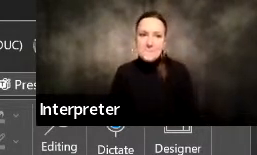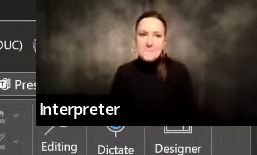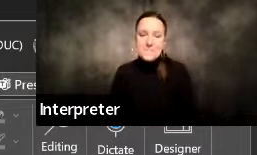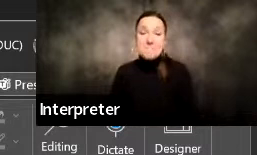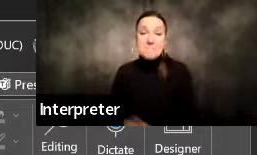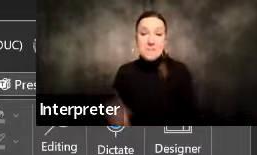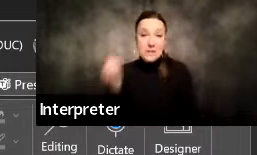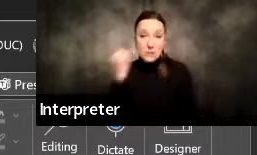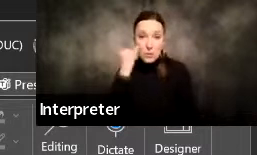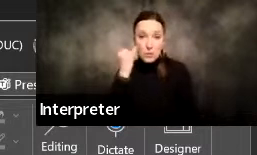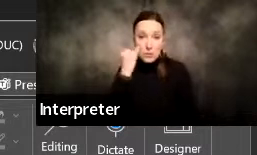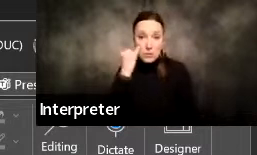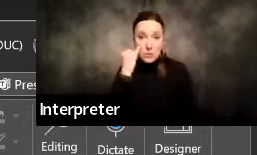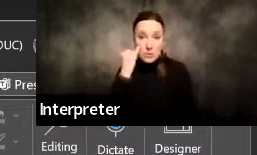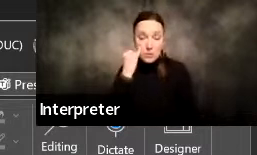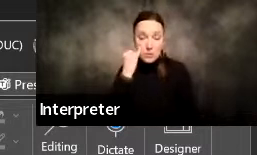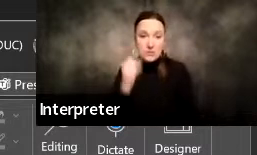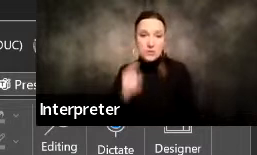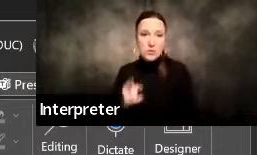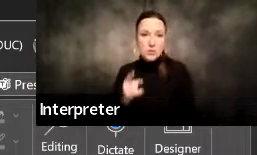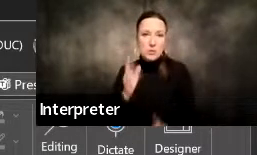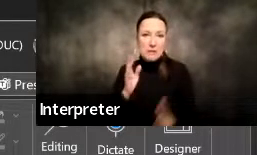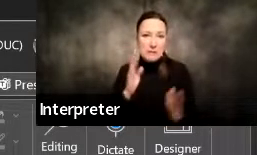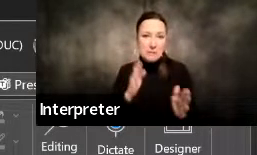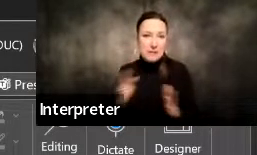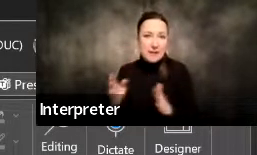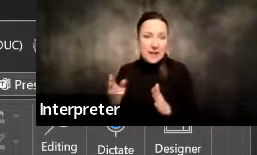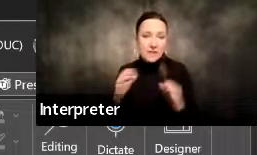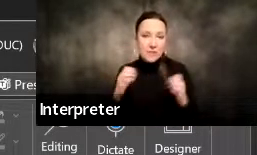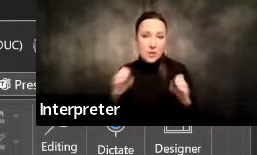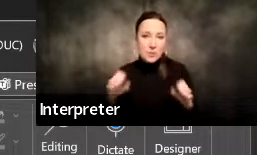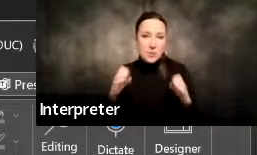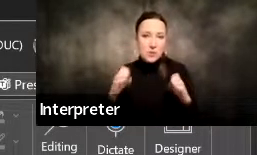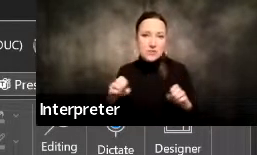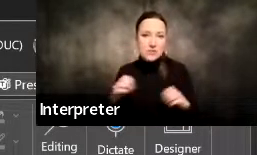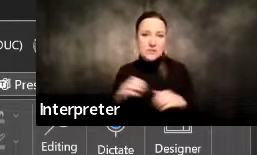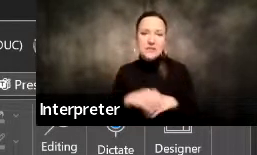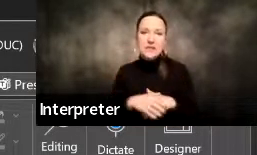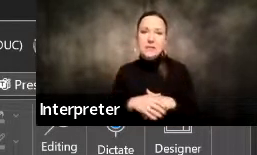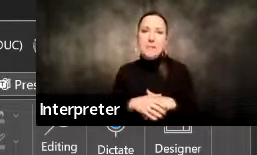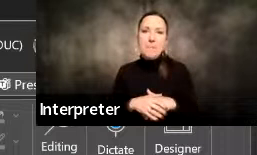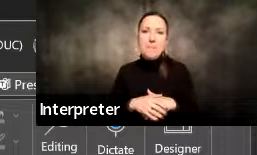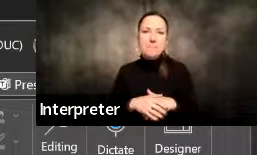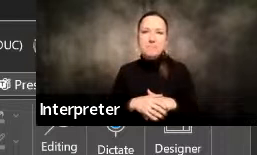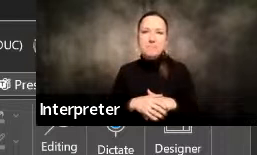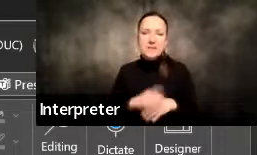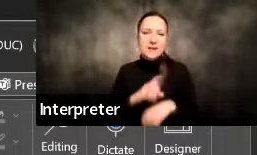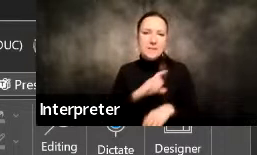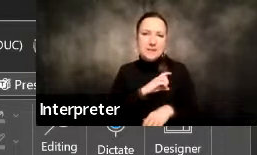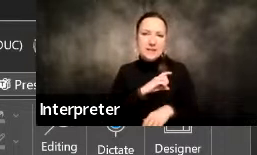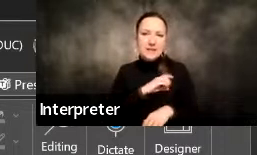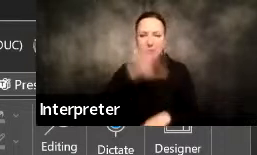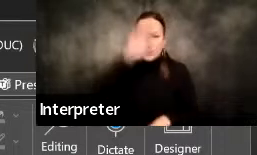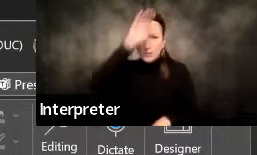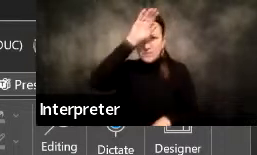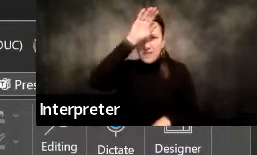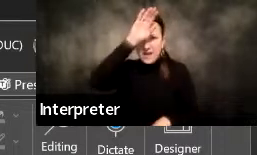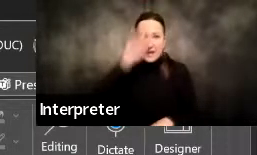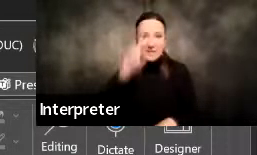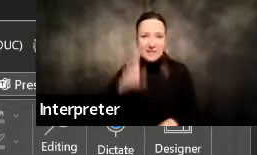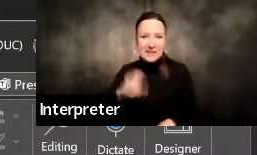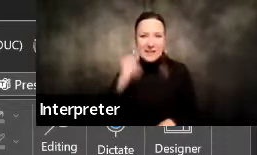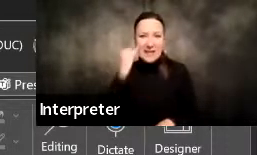if you can plan ahead for emergencies or any information that the responders may need. So if you're live at